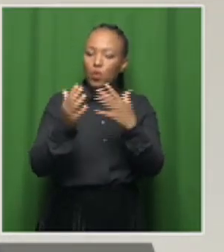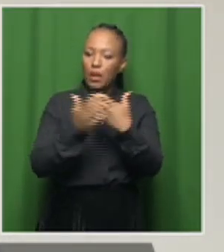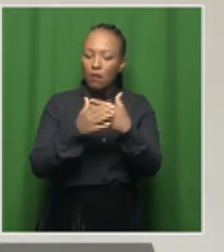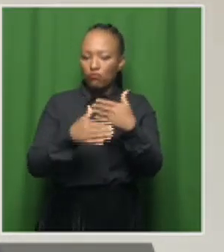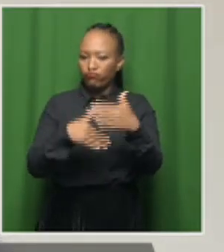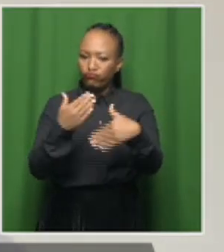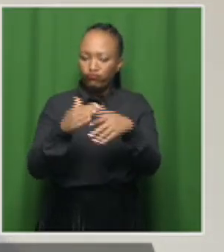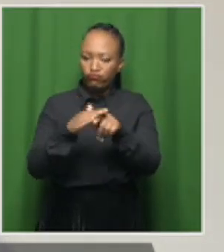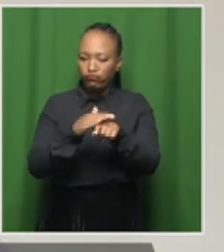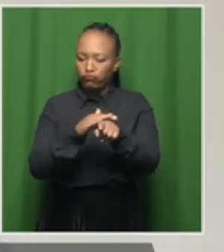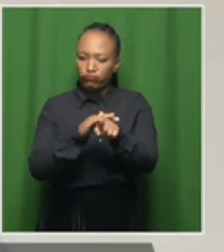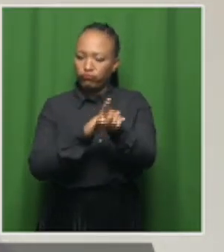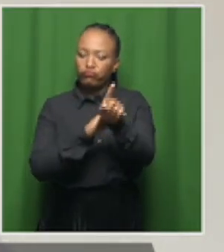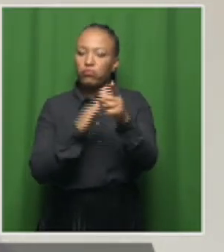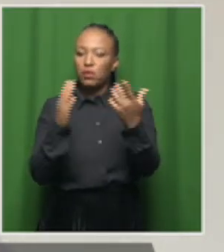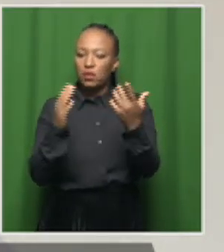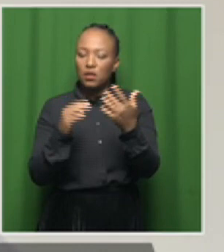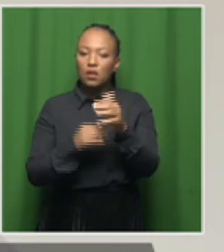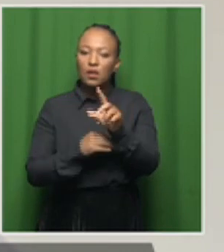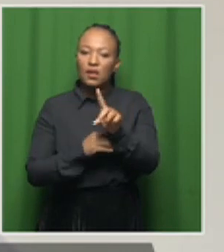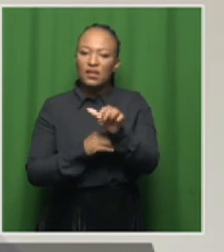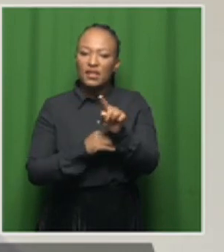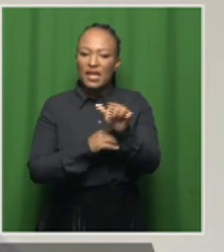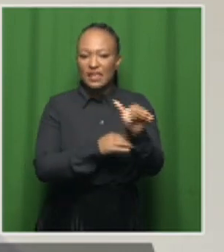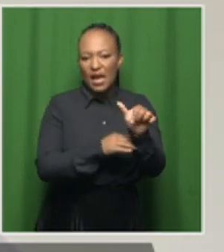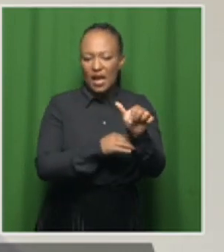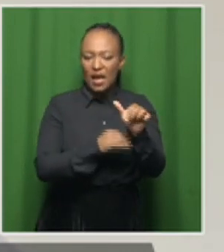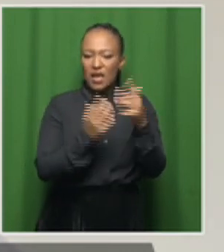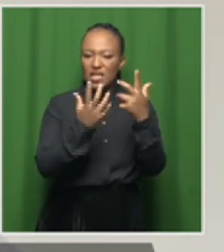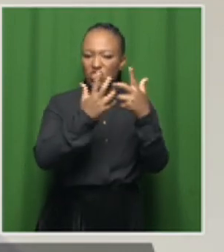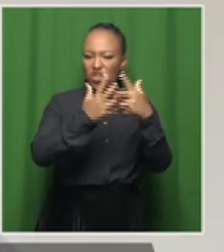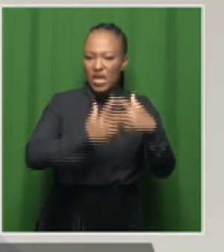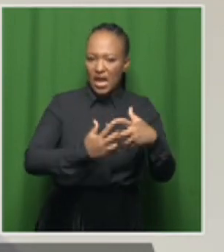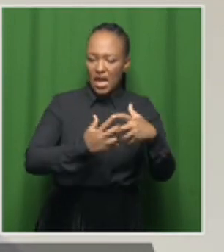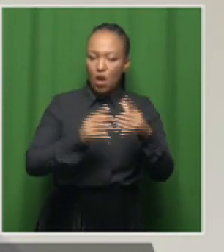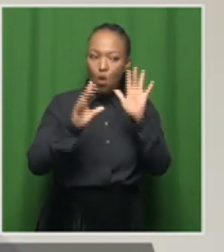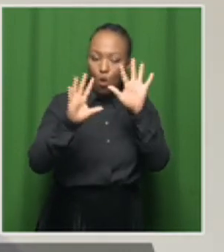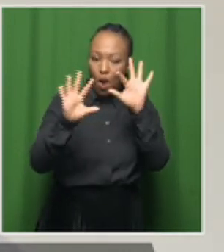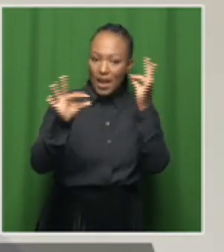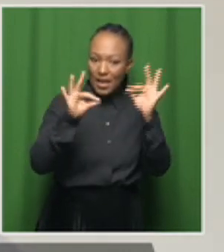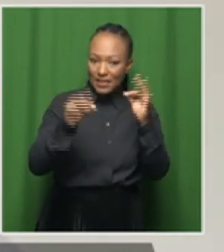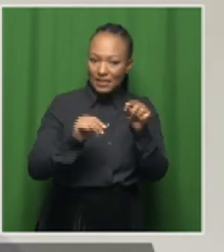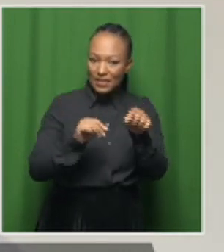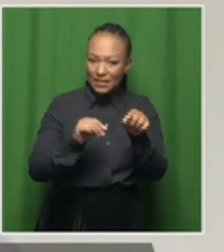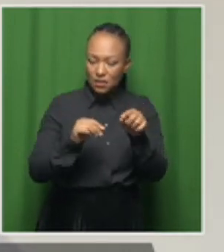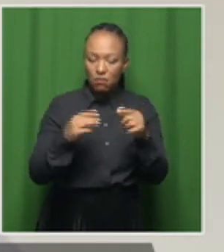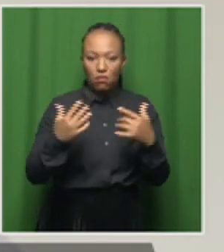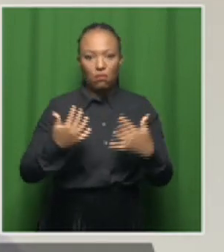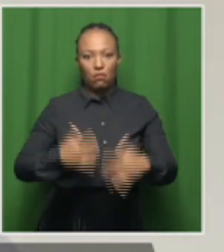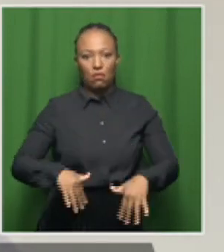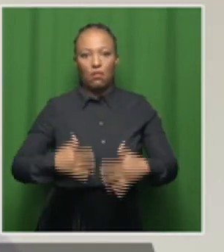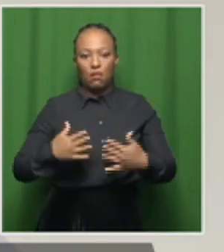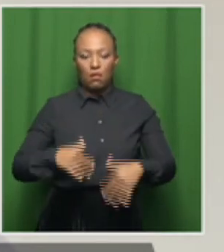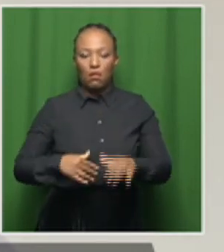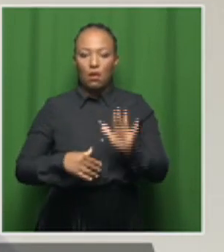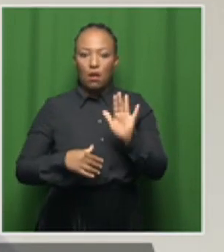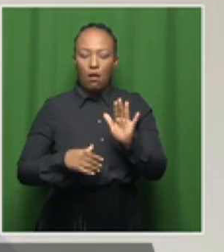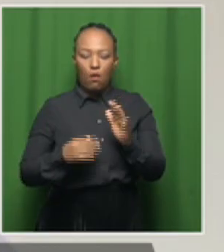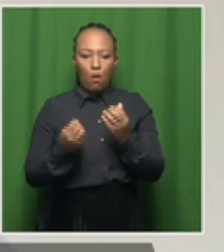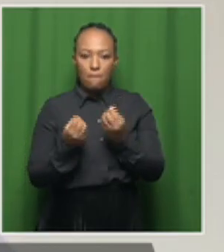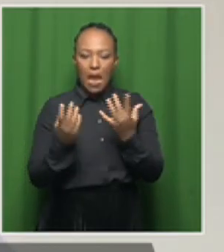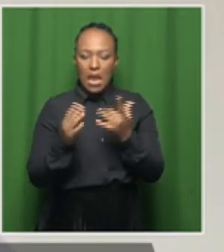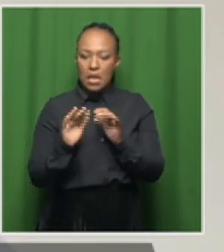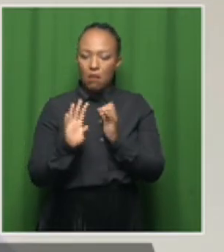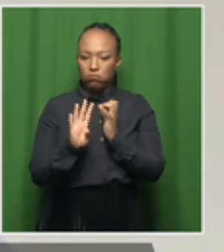through all of that. There's also data engineers or data analysts that we've seen a huge boom in terms